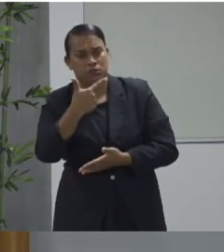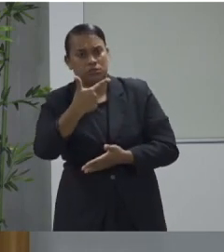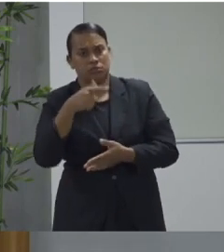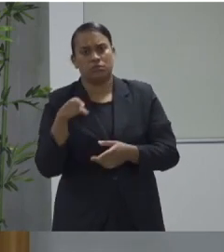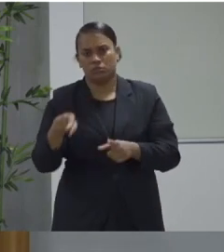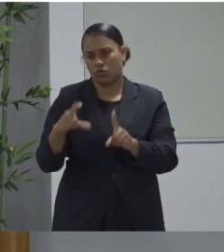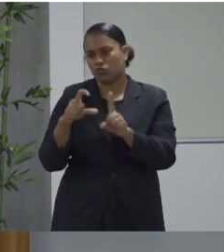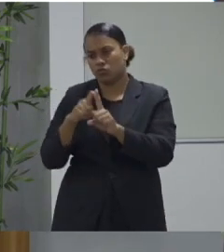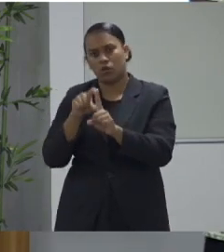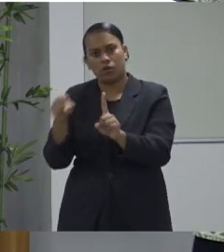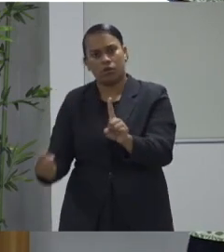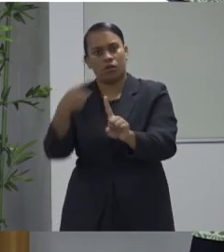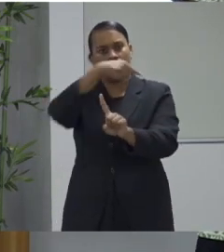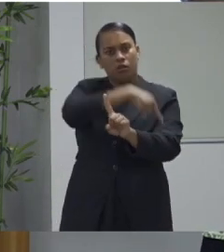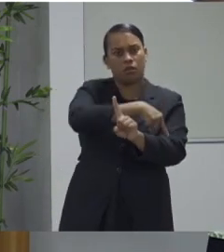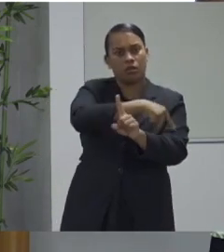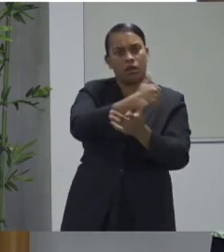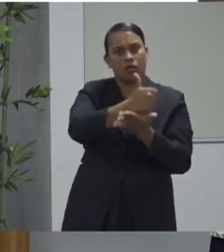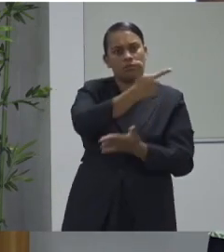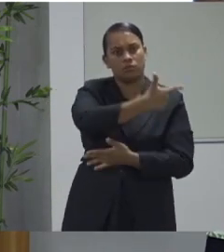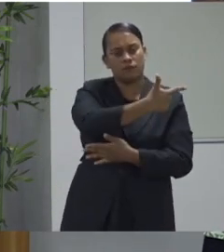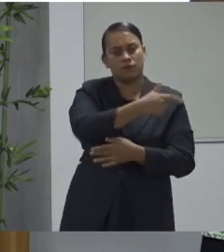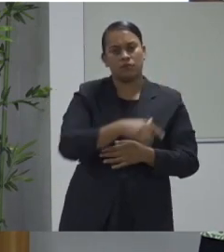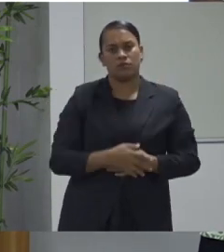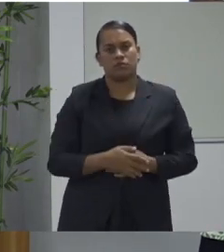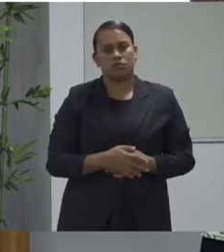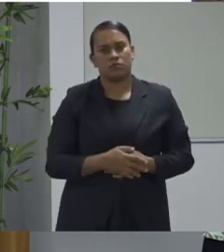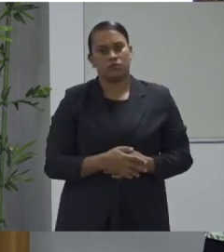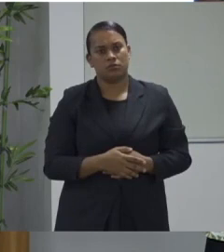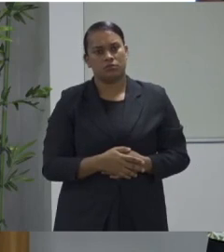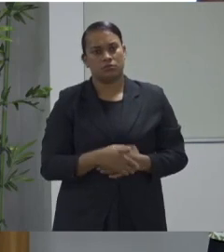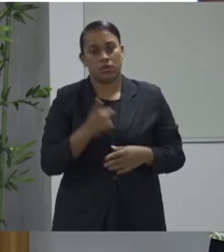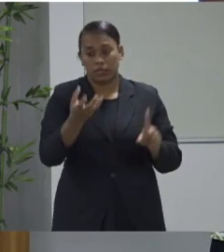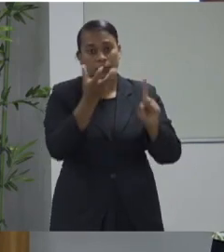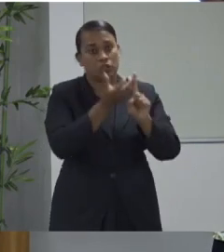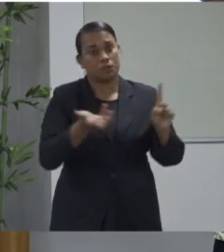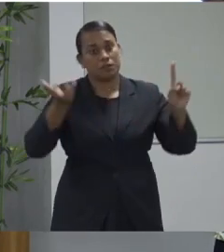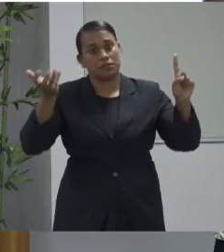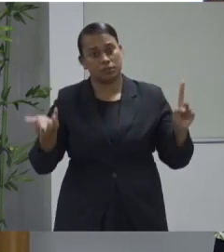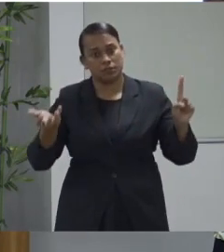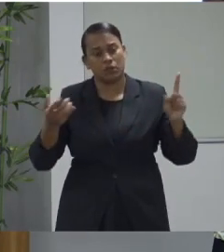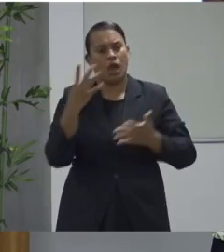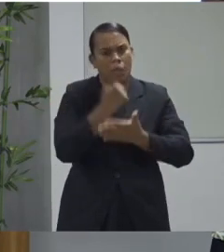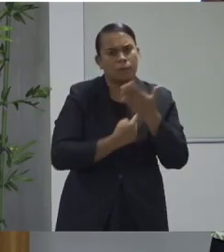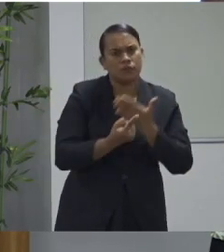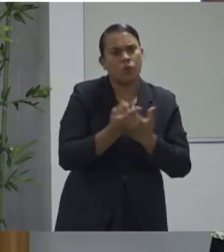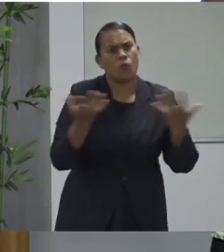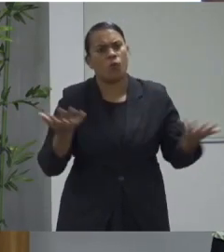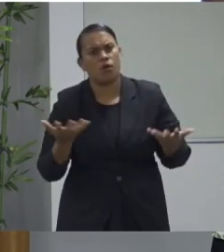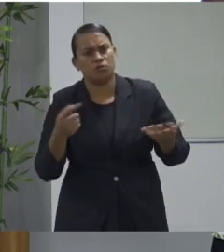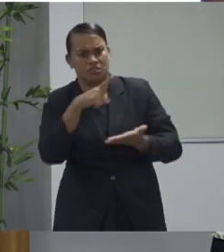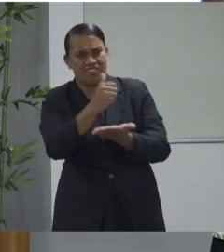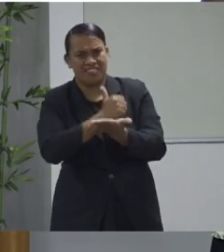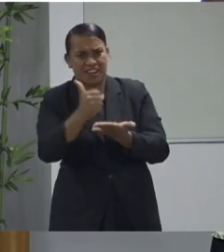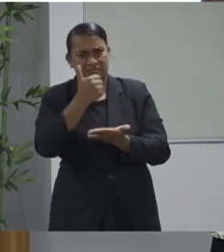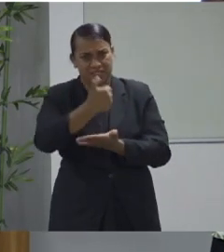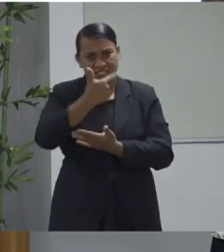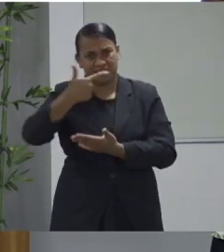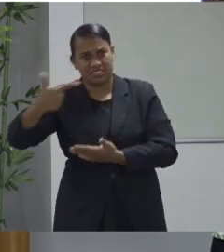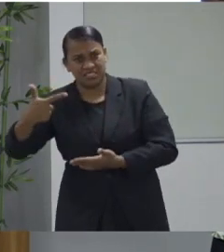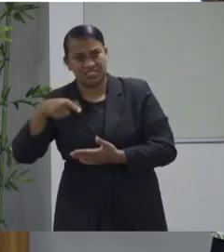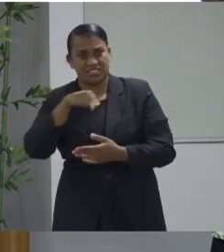since the isolation of case 6 and 7 at our Navu isolation facility, she had been with